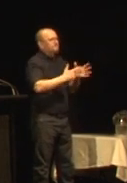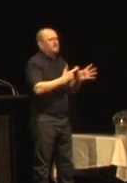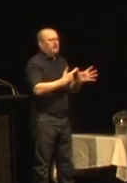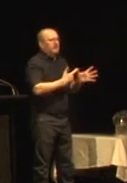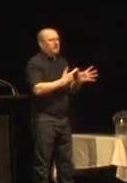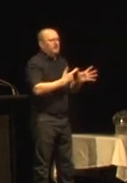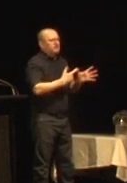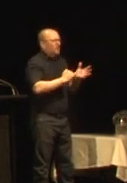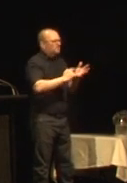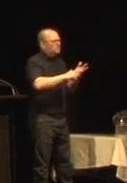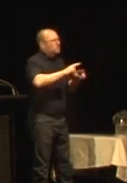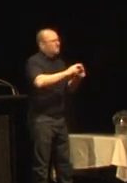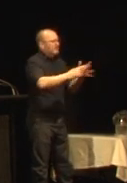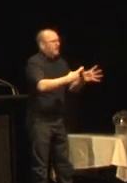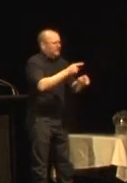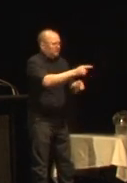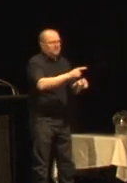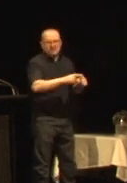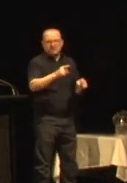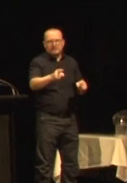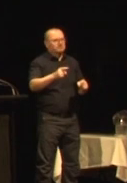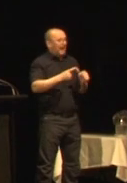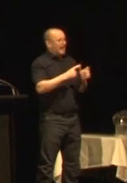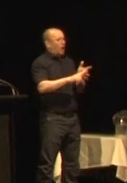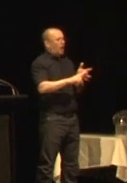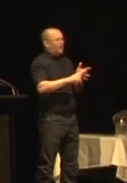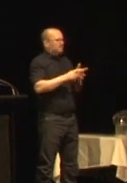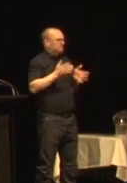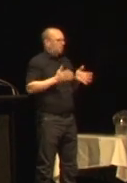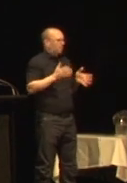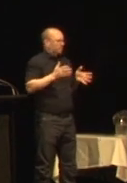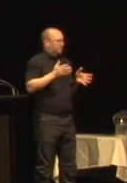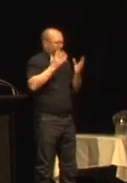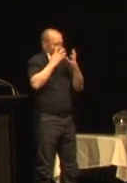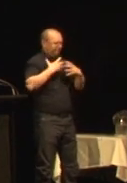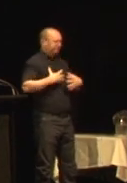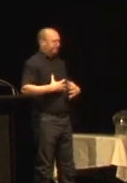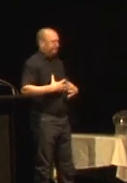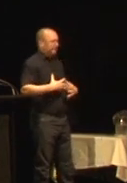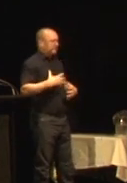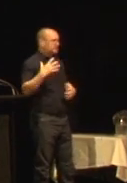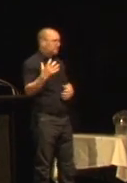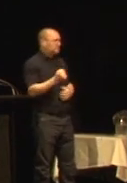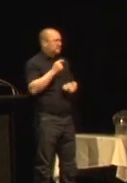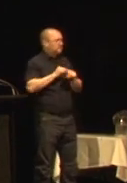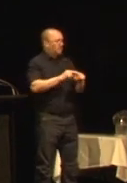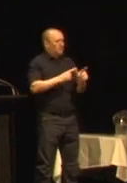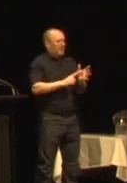of a dressed up AI, supposedly. It's a computer that can have algorithmic thought. And